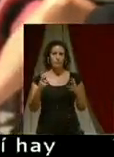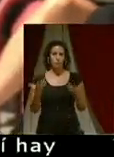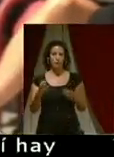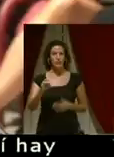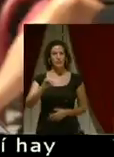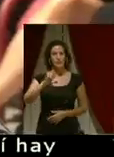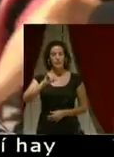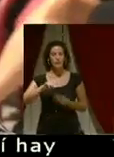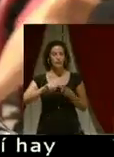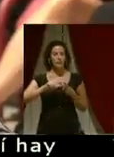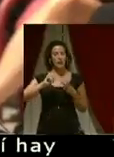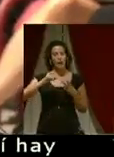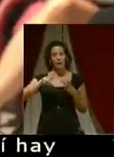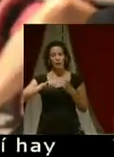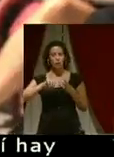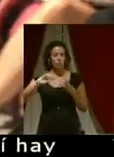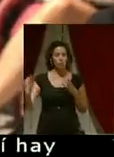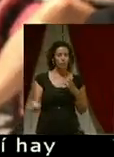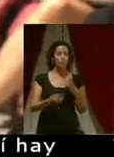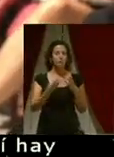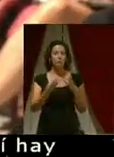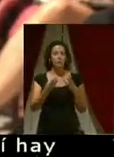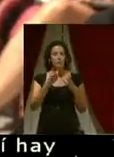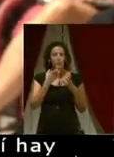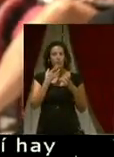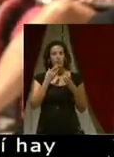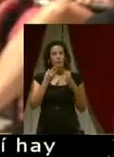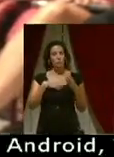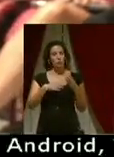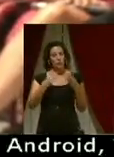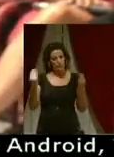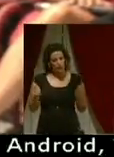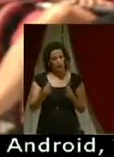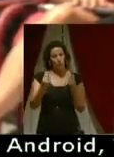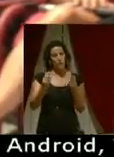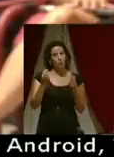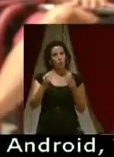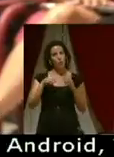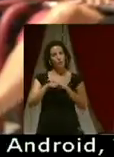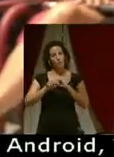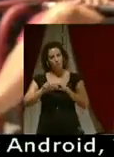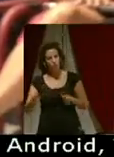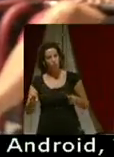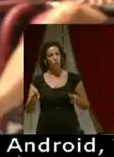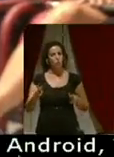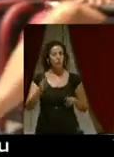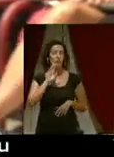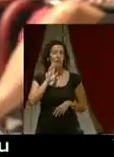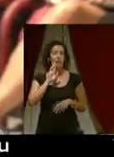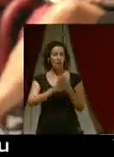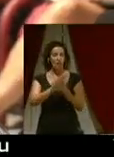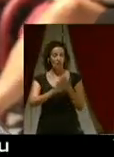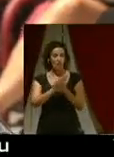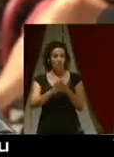there's a part of it that has to do with the fact that Siri, iOS, or Android undergo improvements,